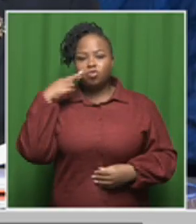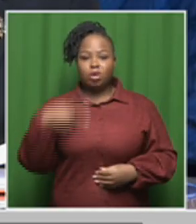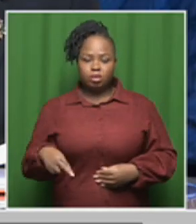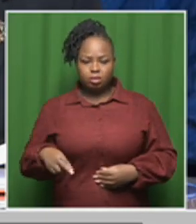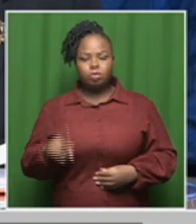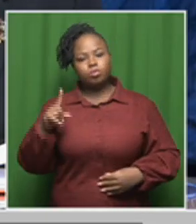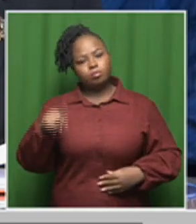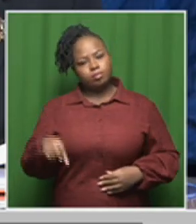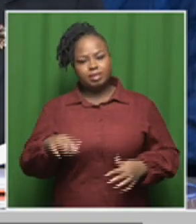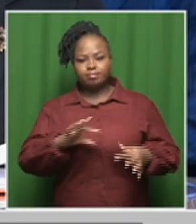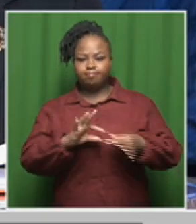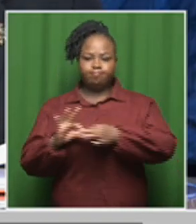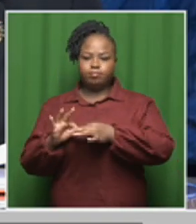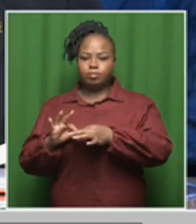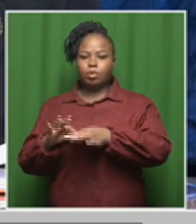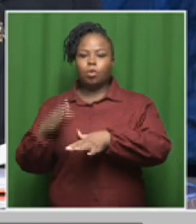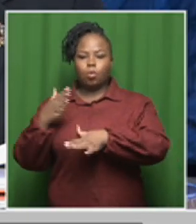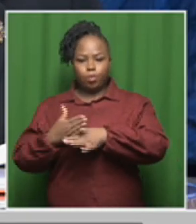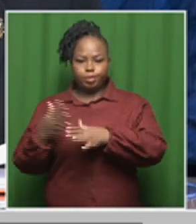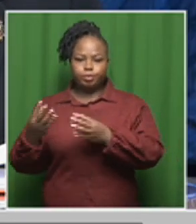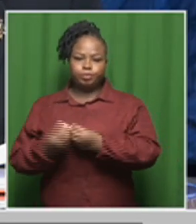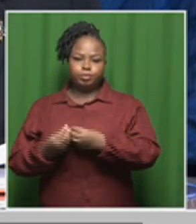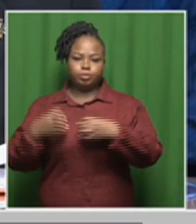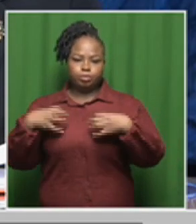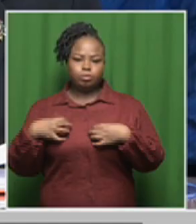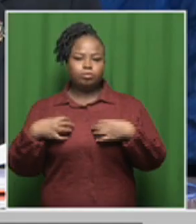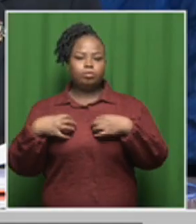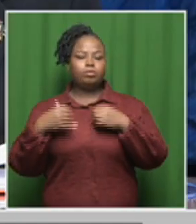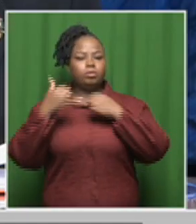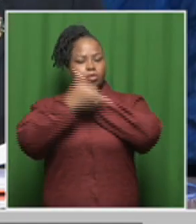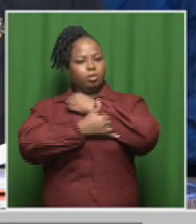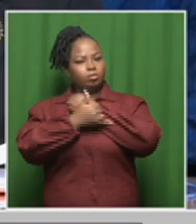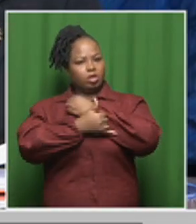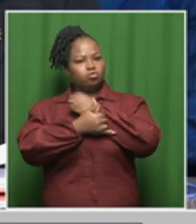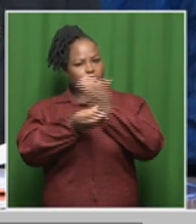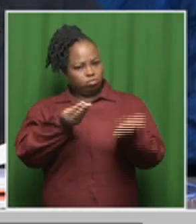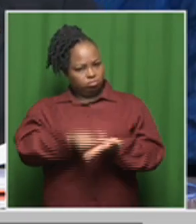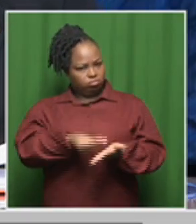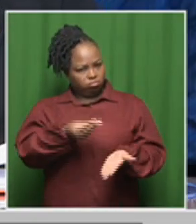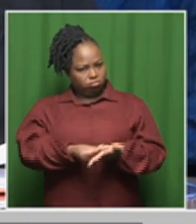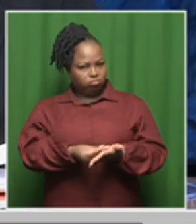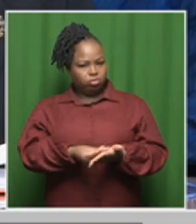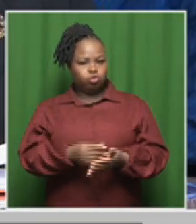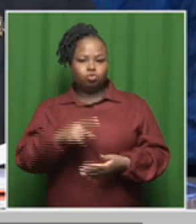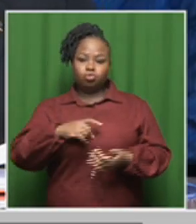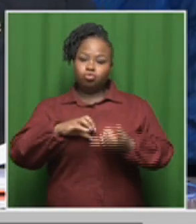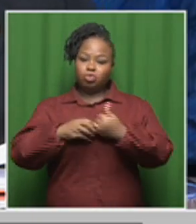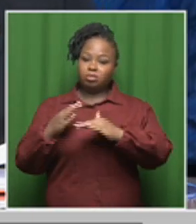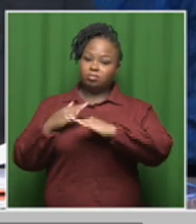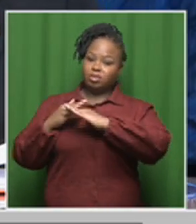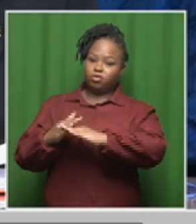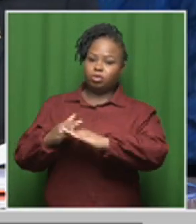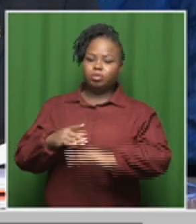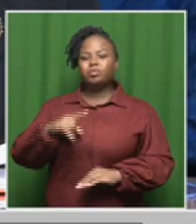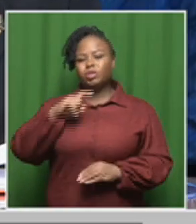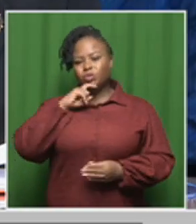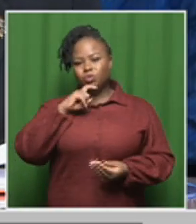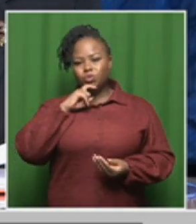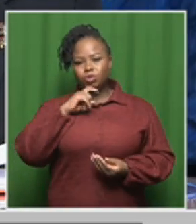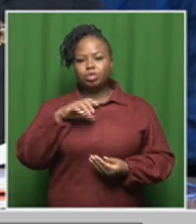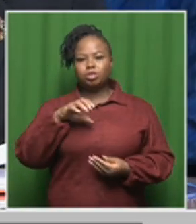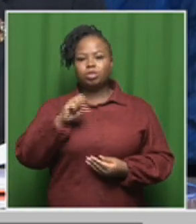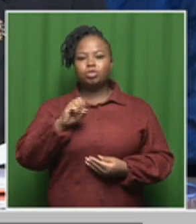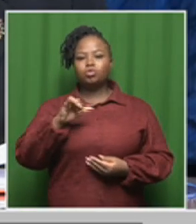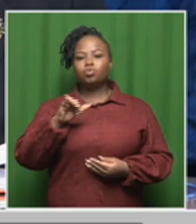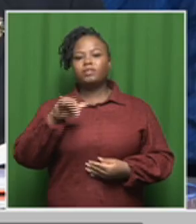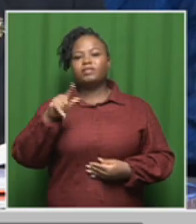you do business, you trade with your own national currencies to avoid a situation where you have to use SWIFT to